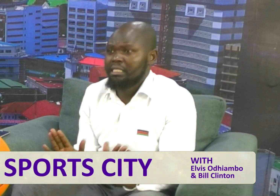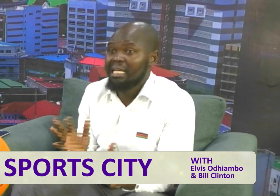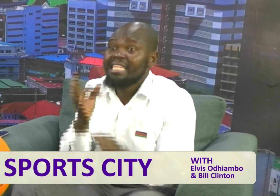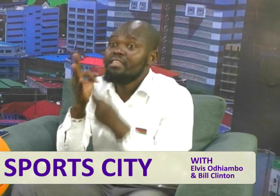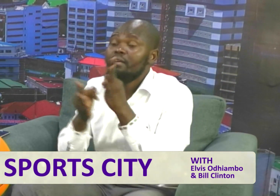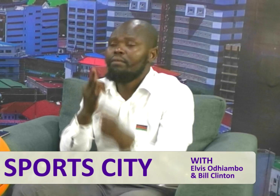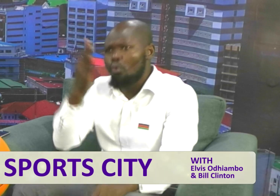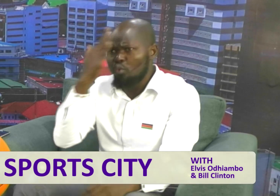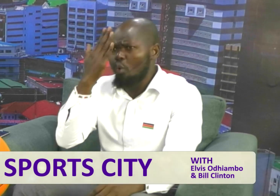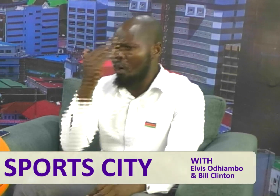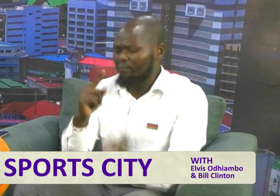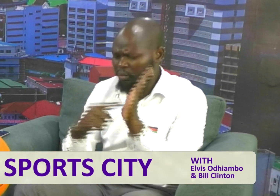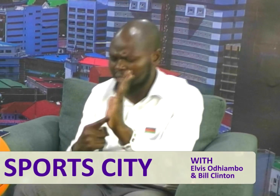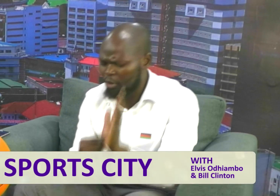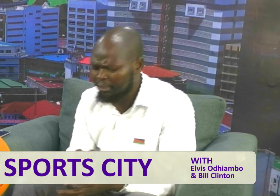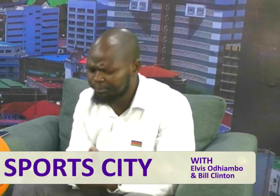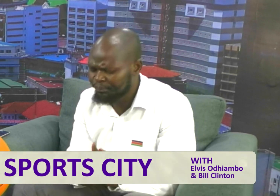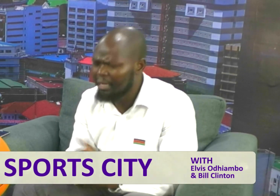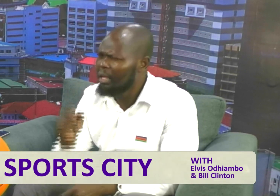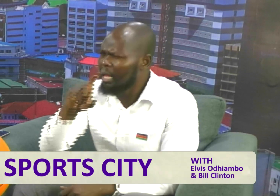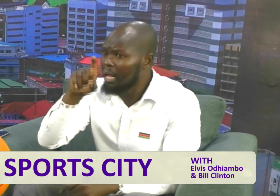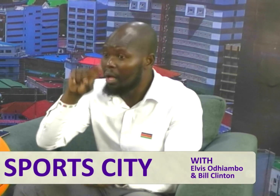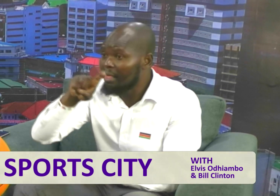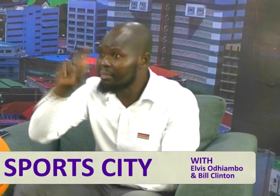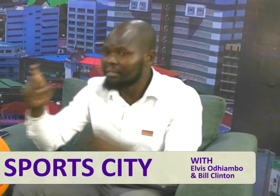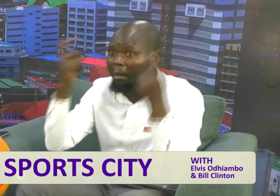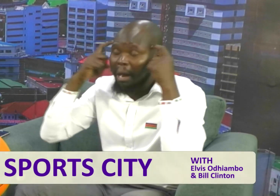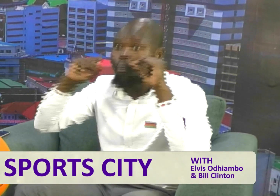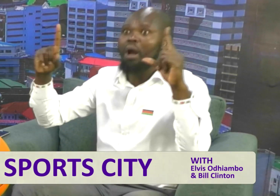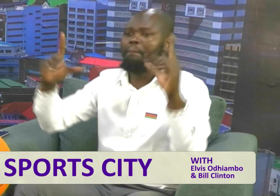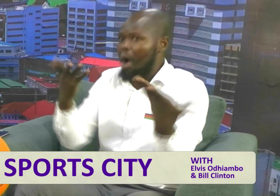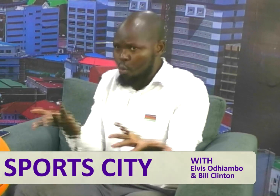but the important thing, if for example,